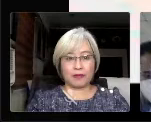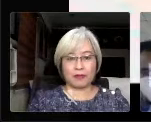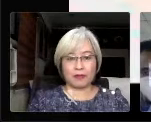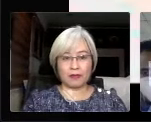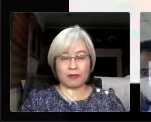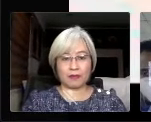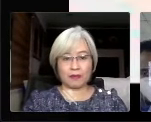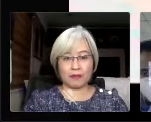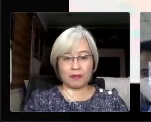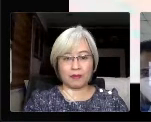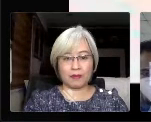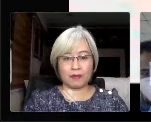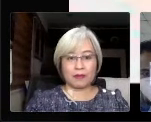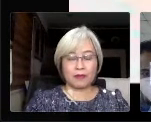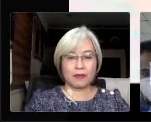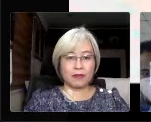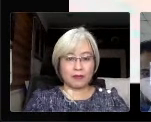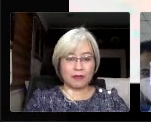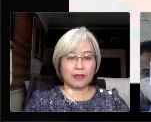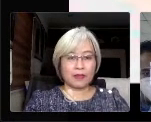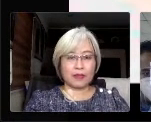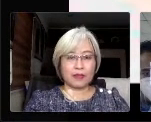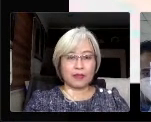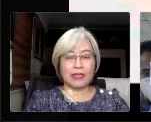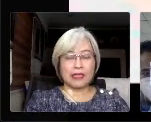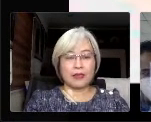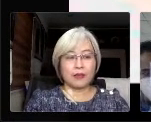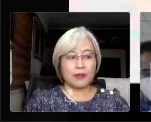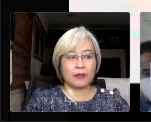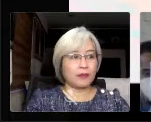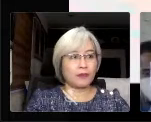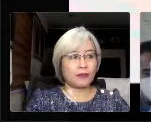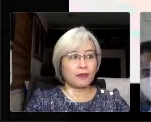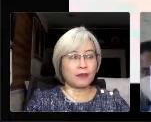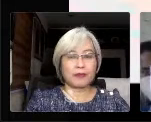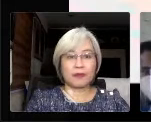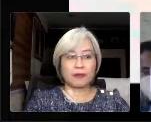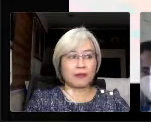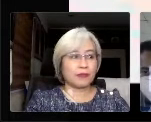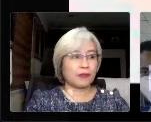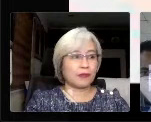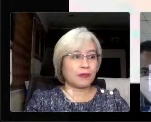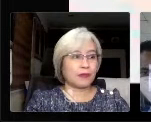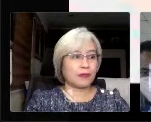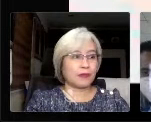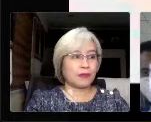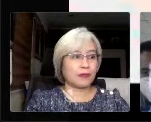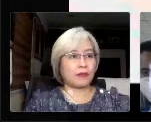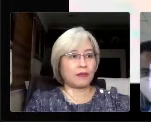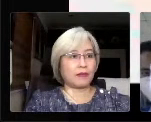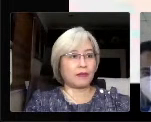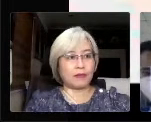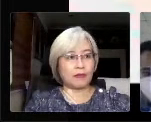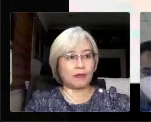Good morning and welcome, everyone. Thank you for joining the eCongress. We recognize that we are living in unprecedented times